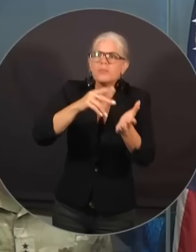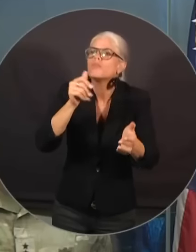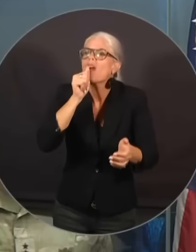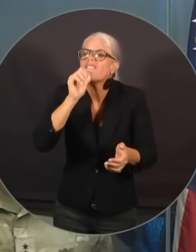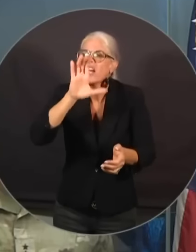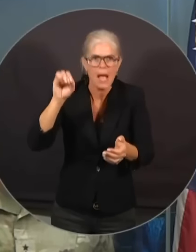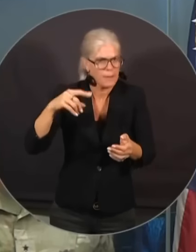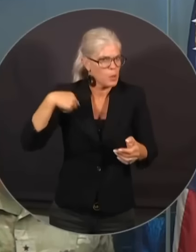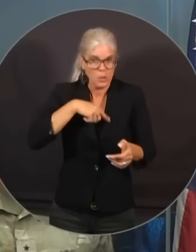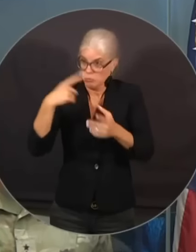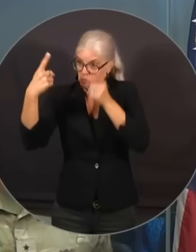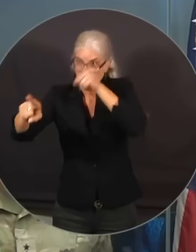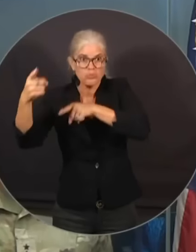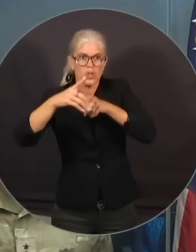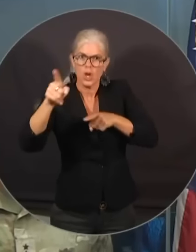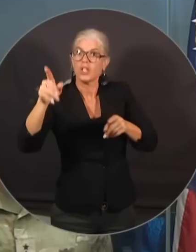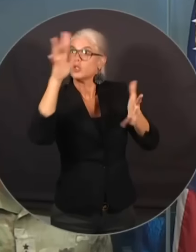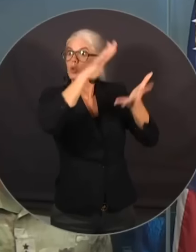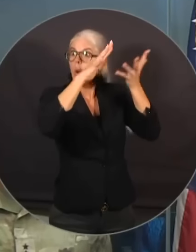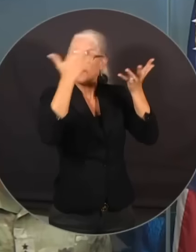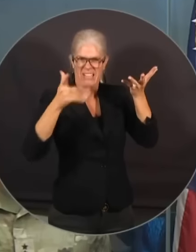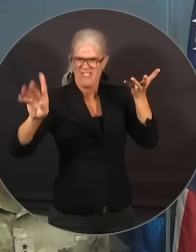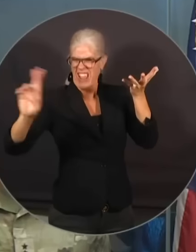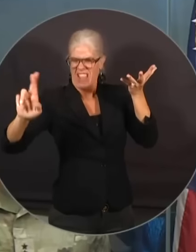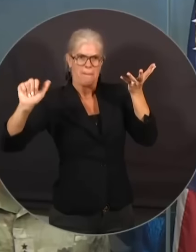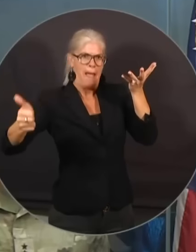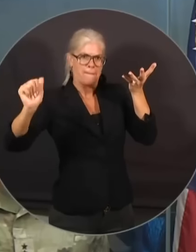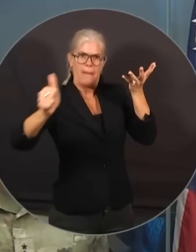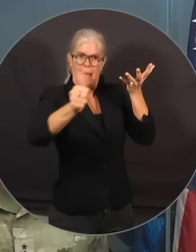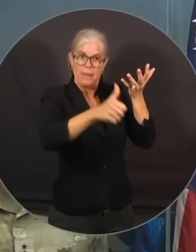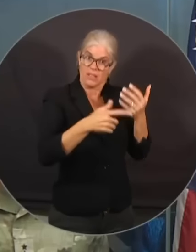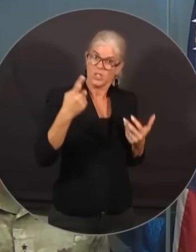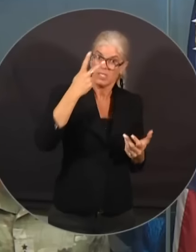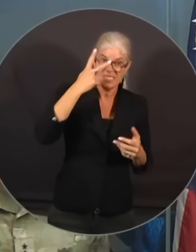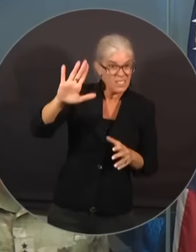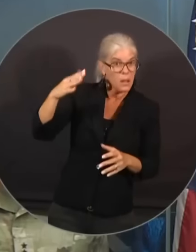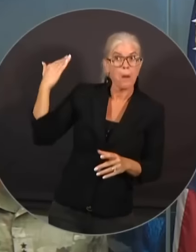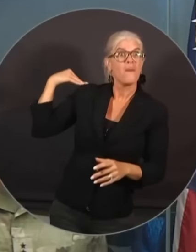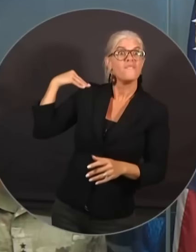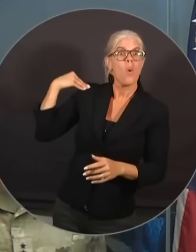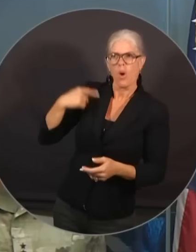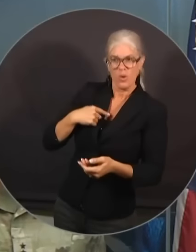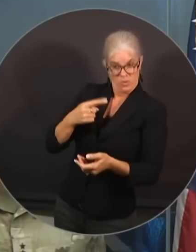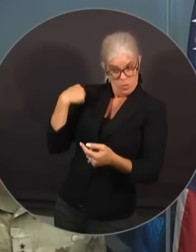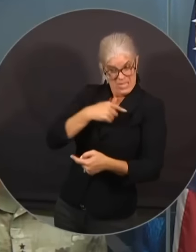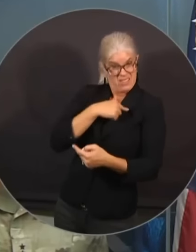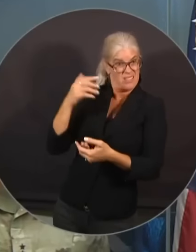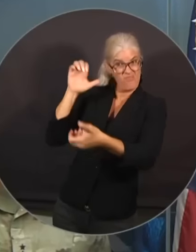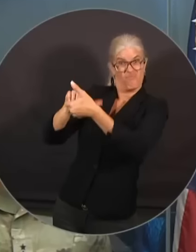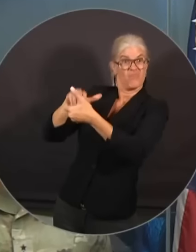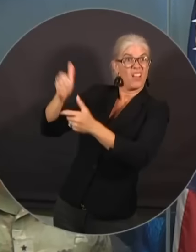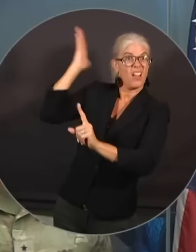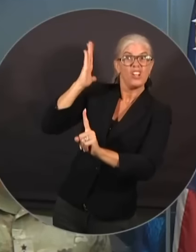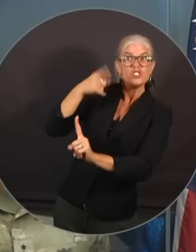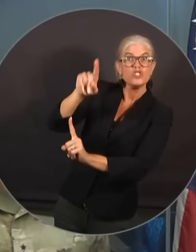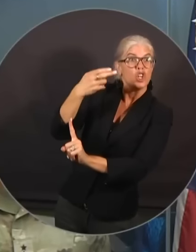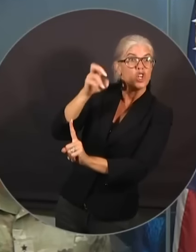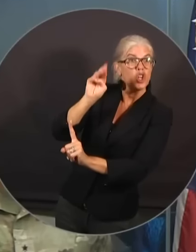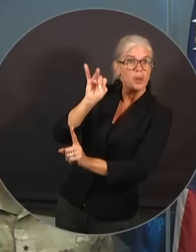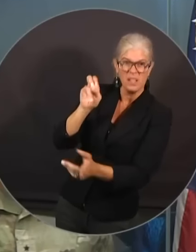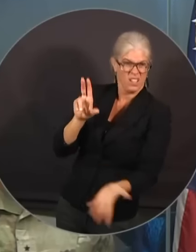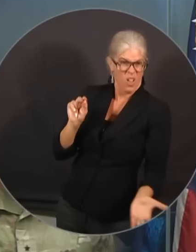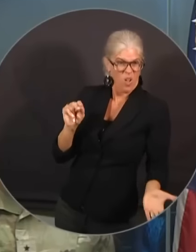okay, storm's here. We know we got to do. You did not see that in the past. You know, you go back to Hermine. Did you see Tallahassee